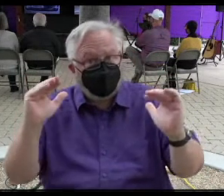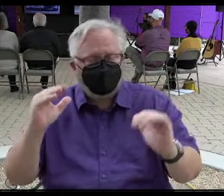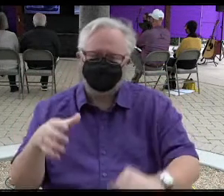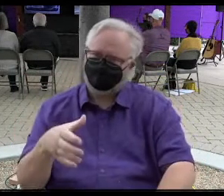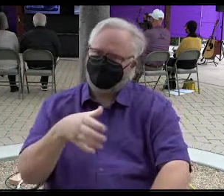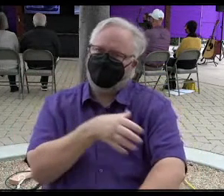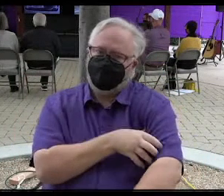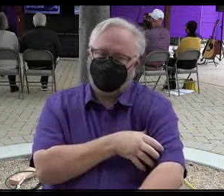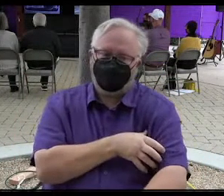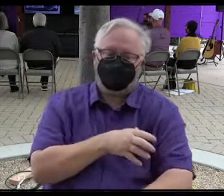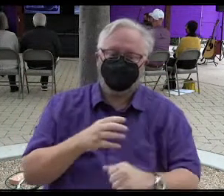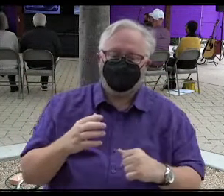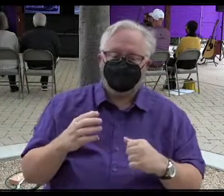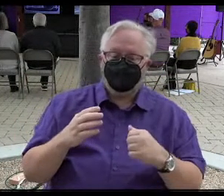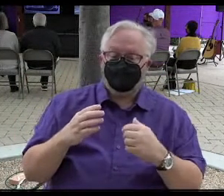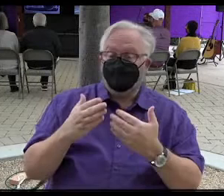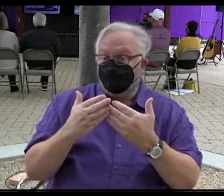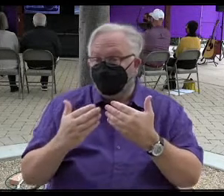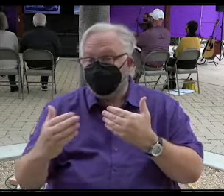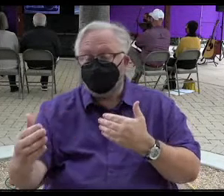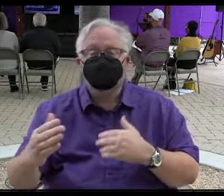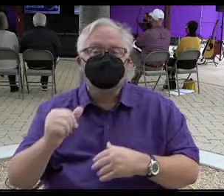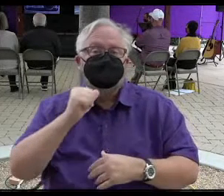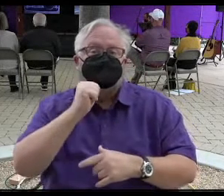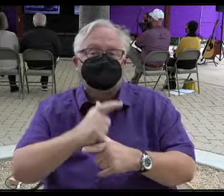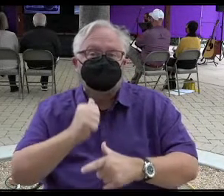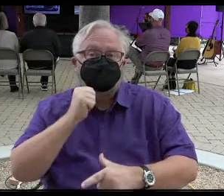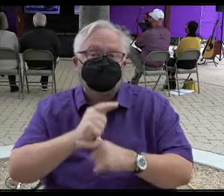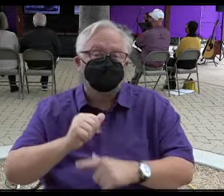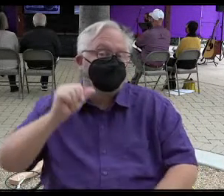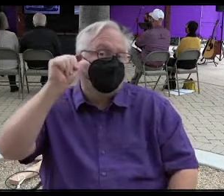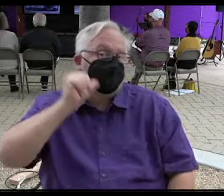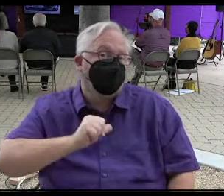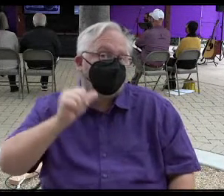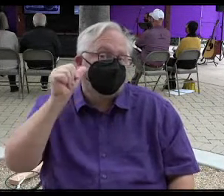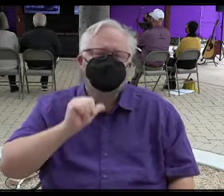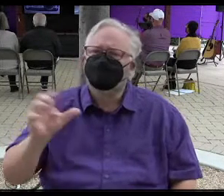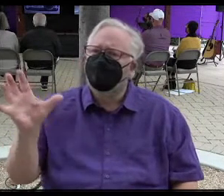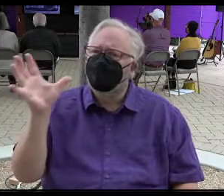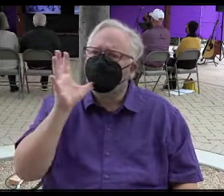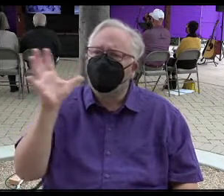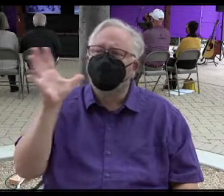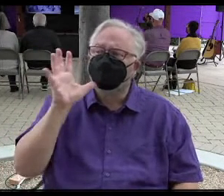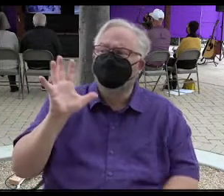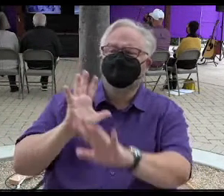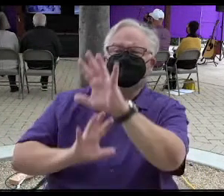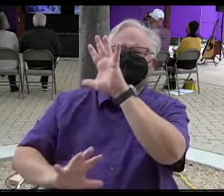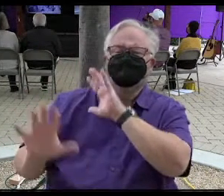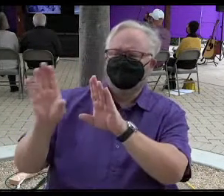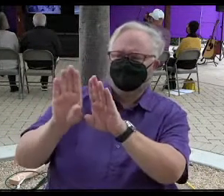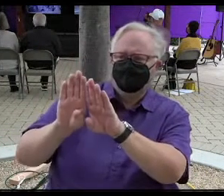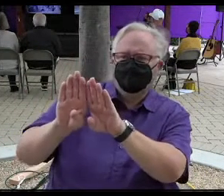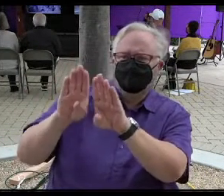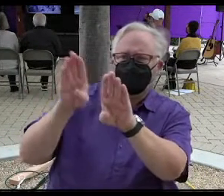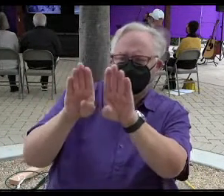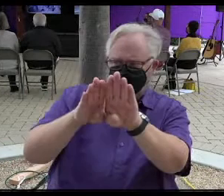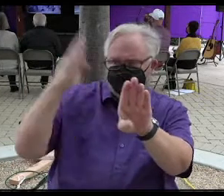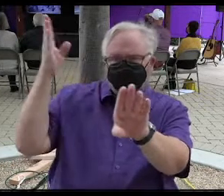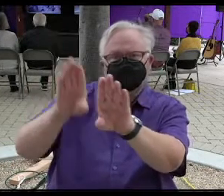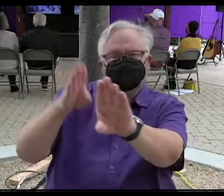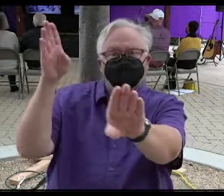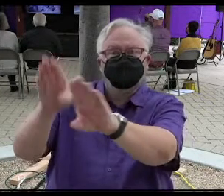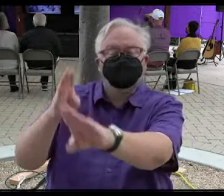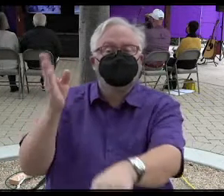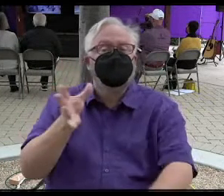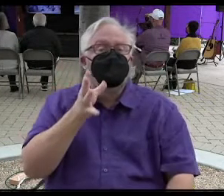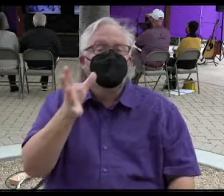Ahead of me, sisters, aunties, mothers have opened so many doors. Grandma says, you may be the